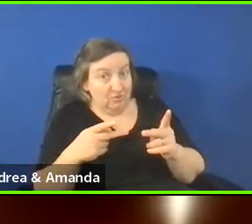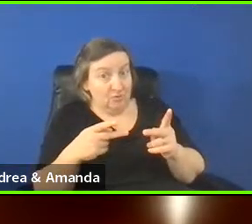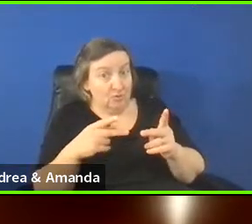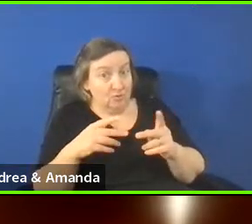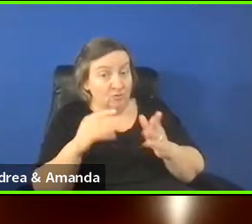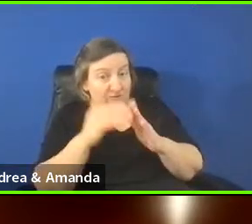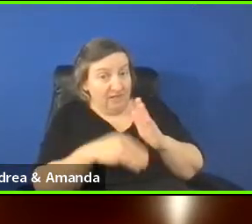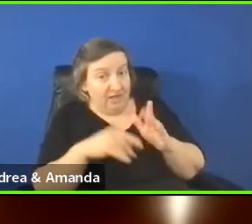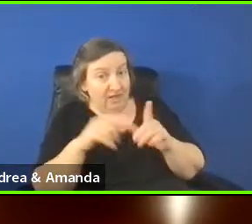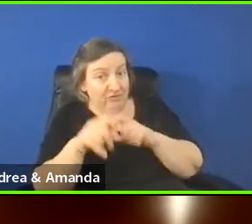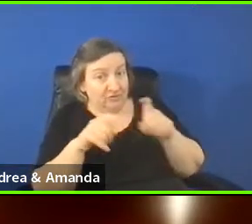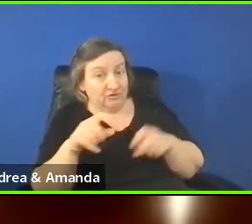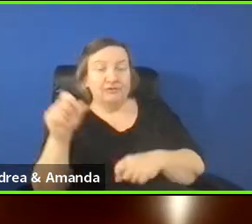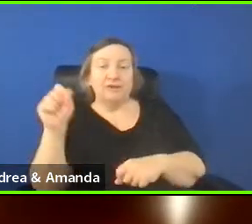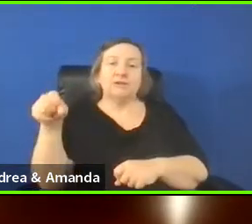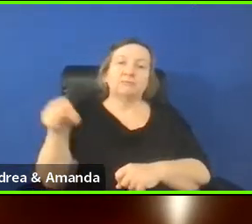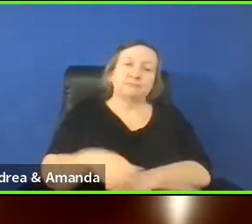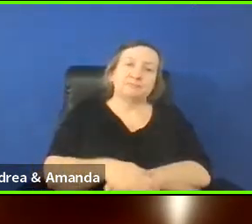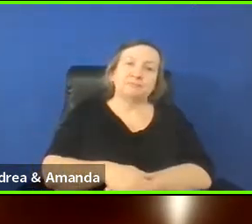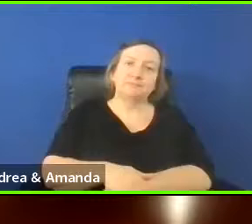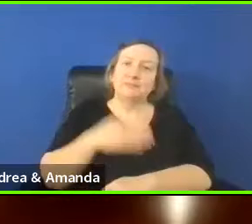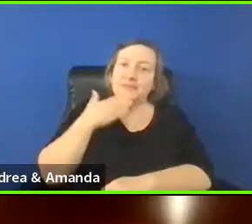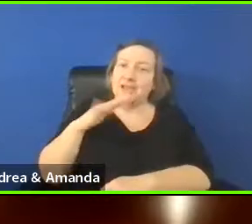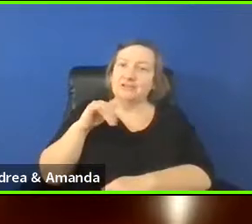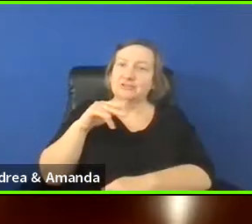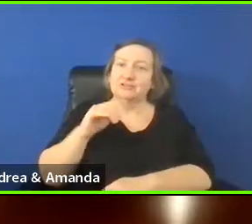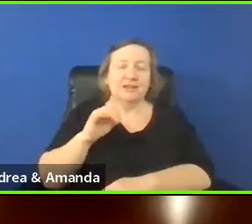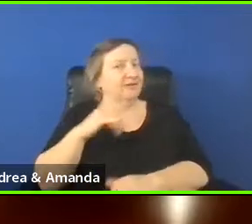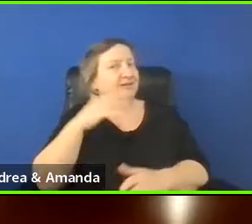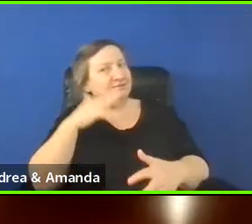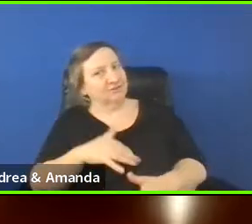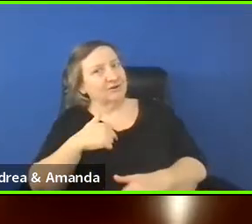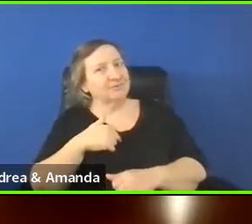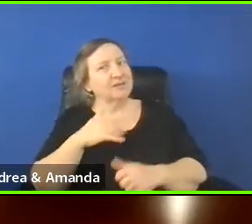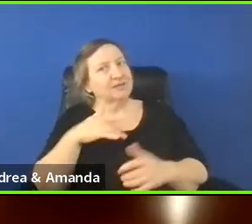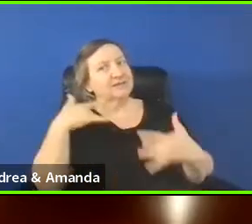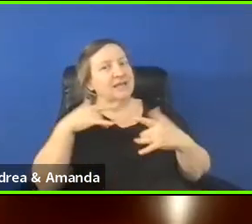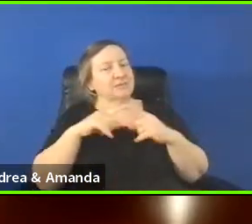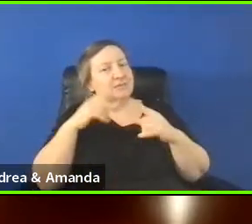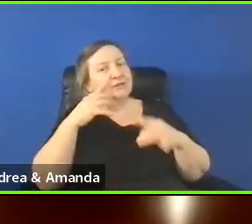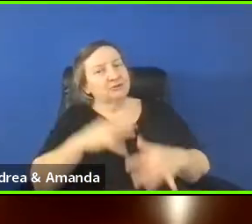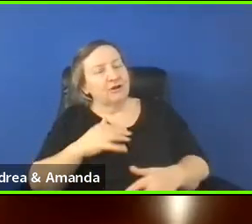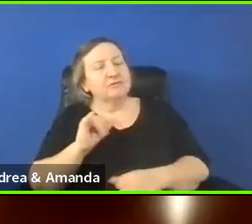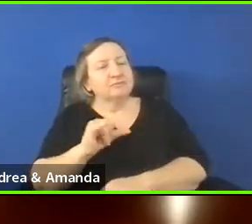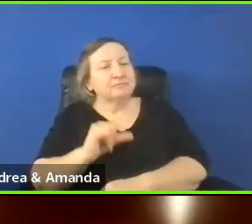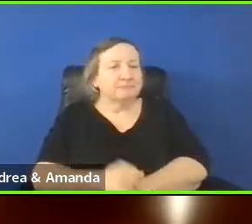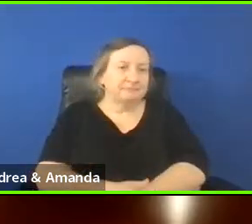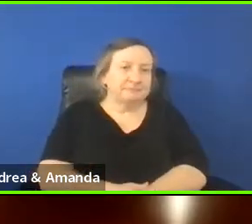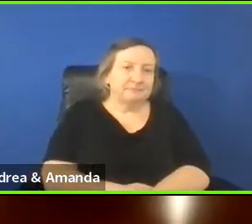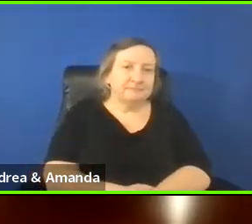Yeah. Wow. Thanks for that, Jake. That's shocking to me. Exciting, but shocking.